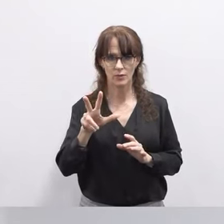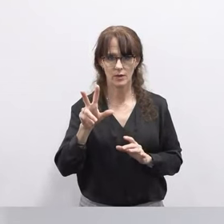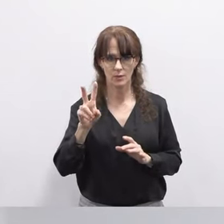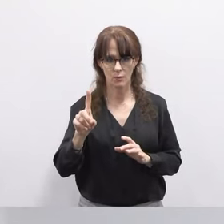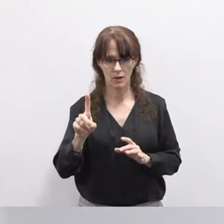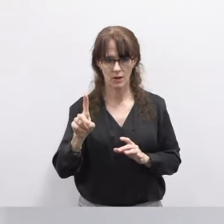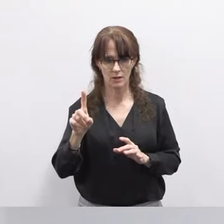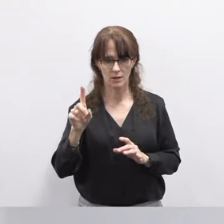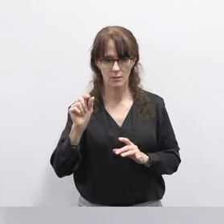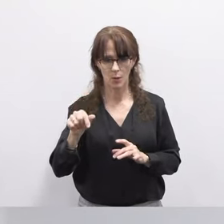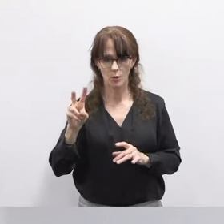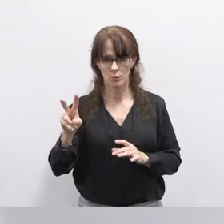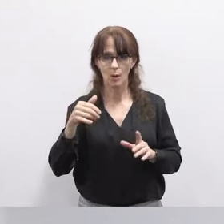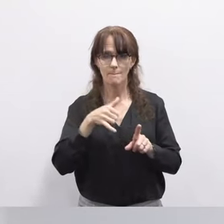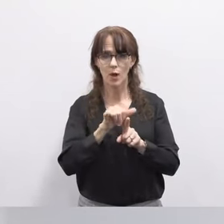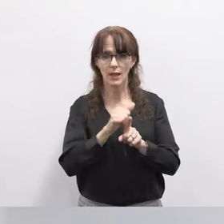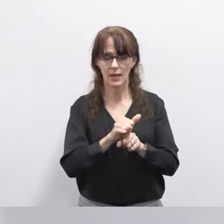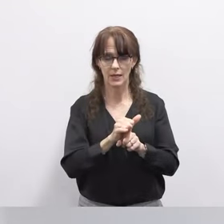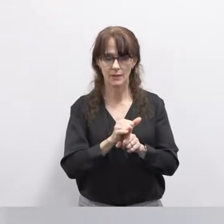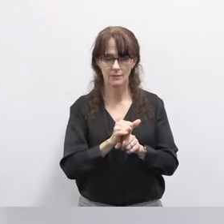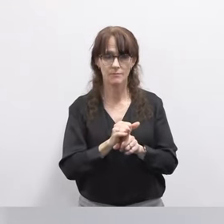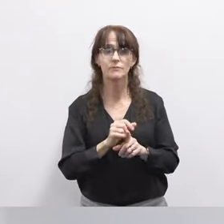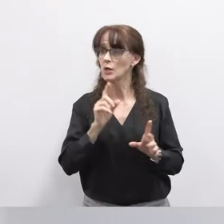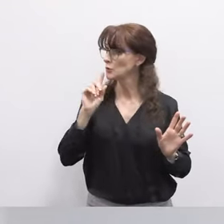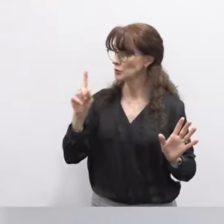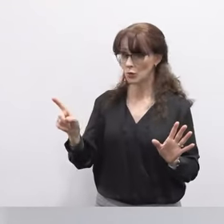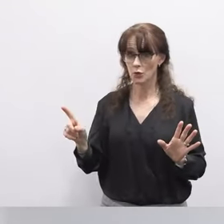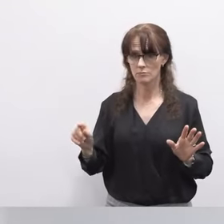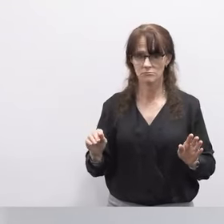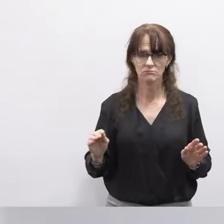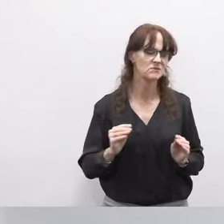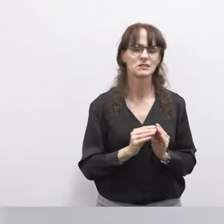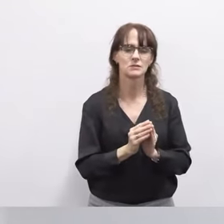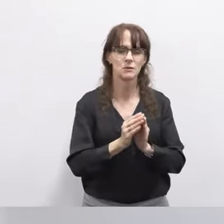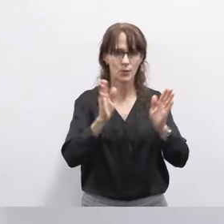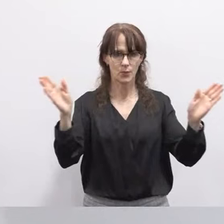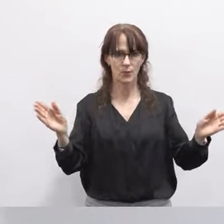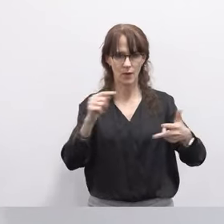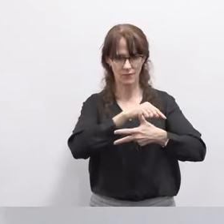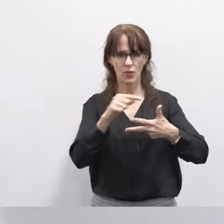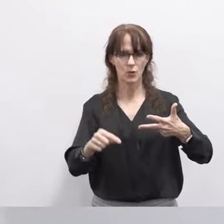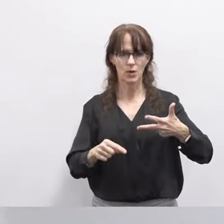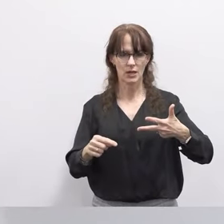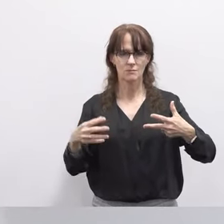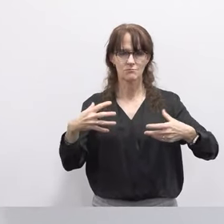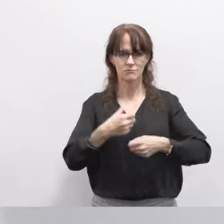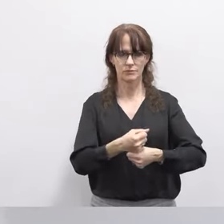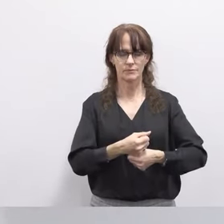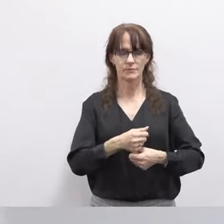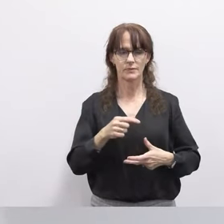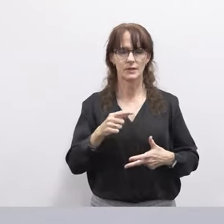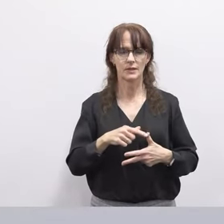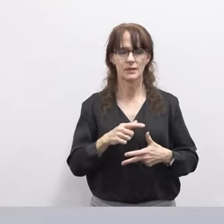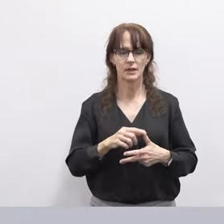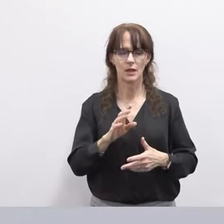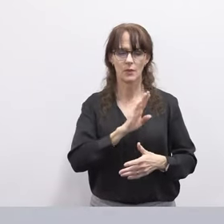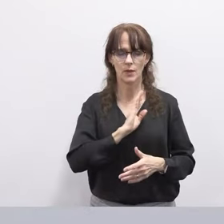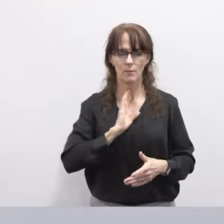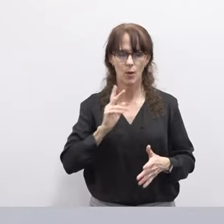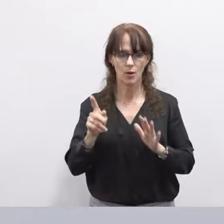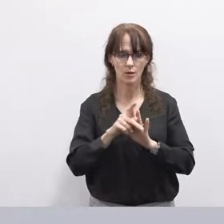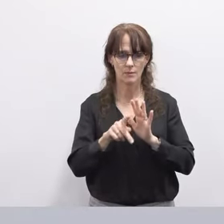5131.2, bullying. Sure. So I can give an overview of all three. Perfect. Okay. So the board policies